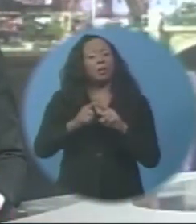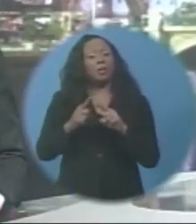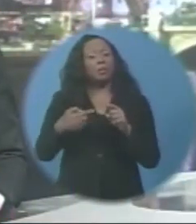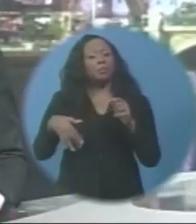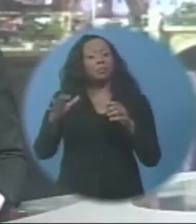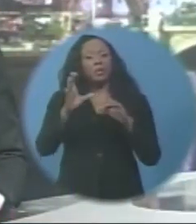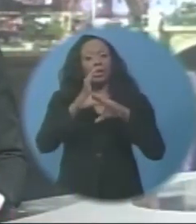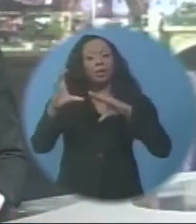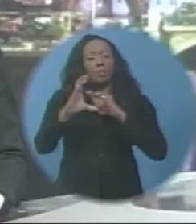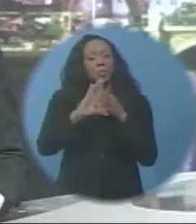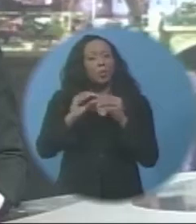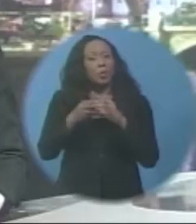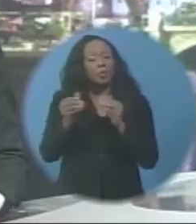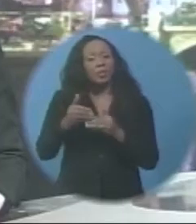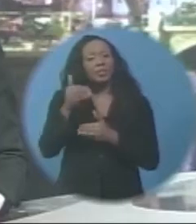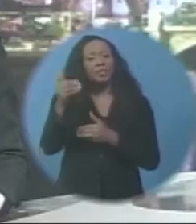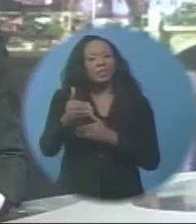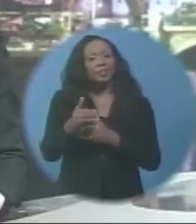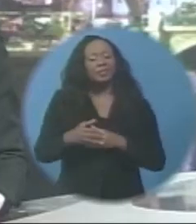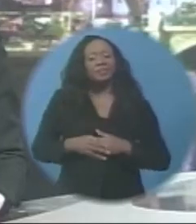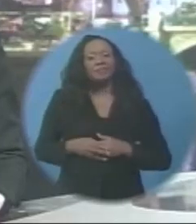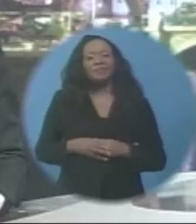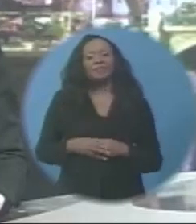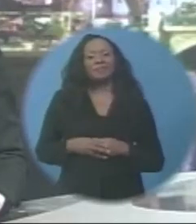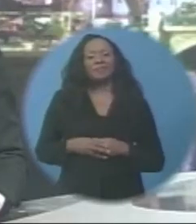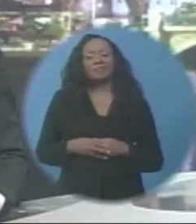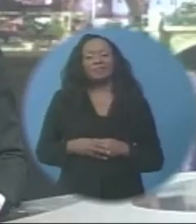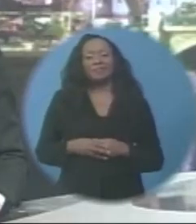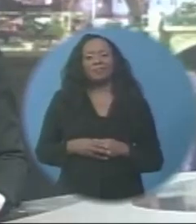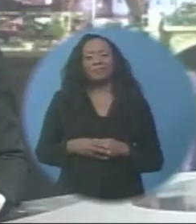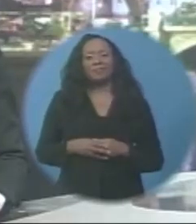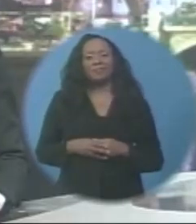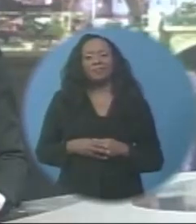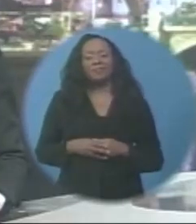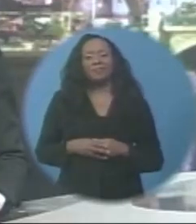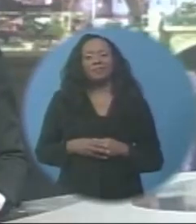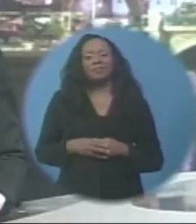return, we'll take a look at stories making headlines across the region.